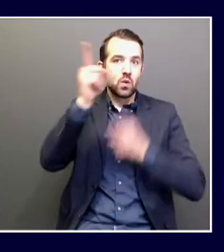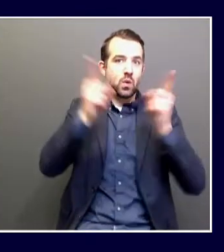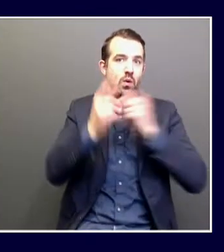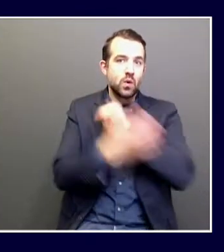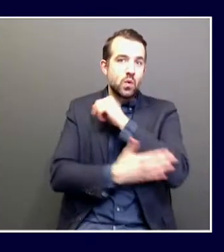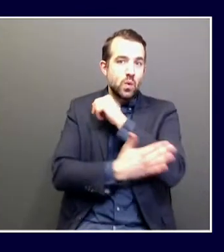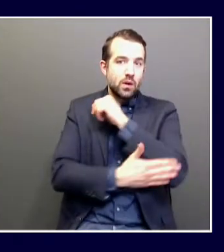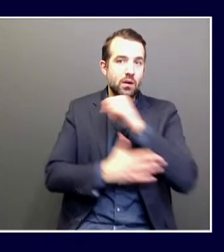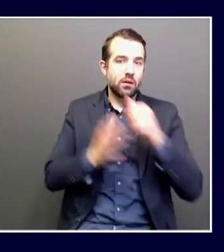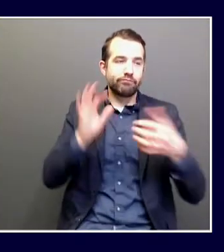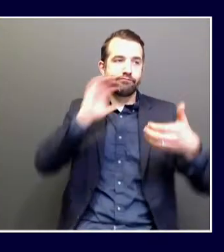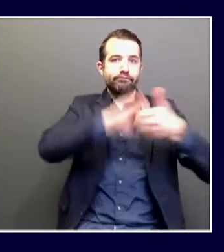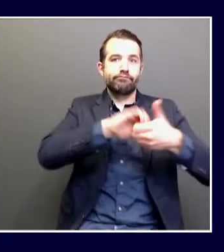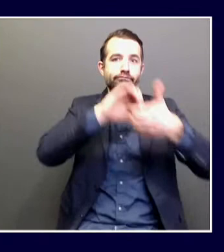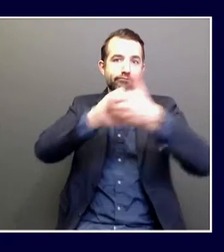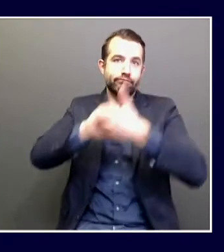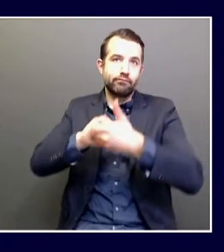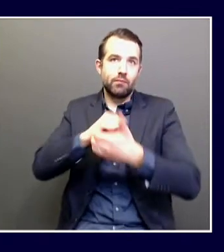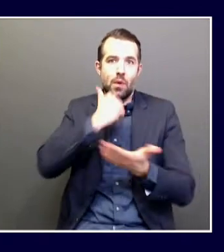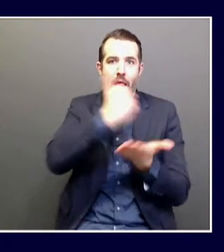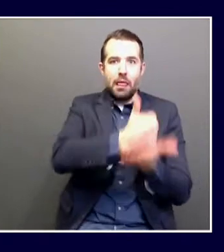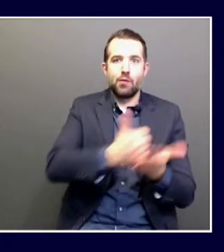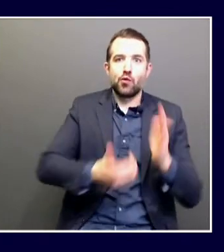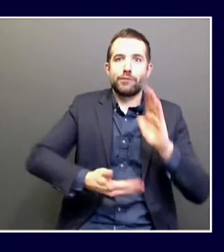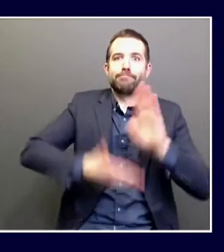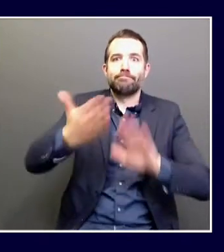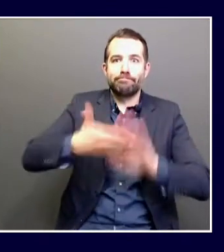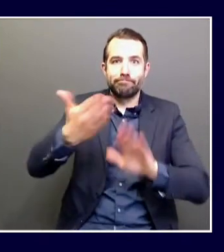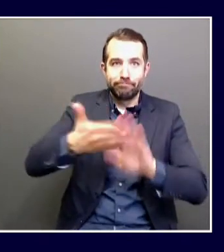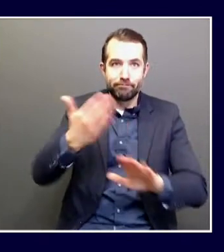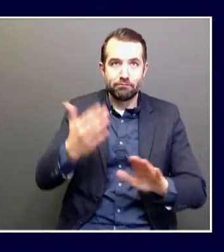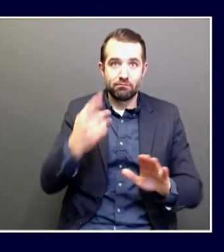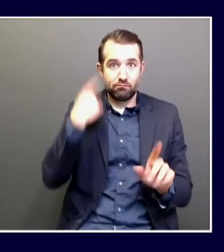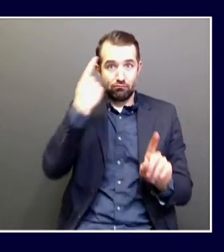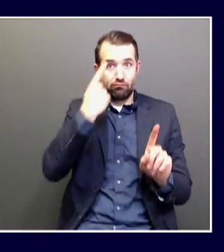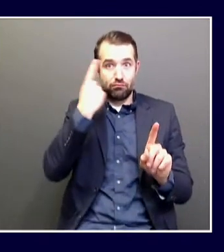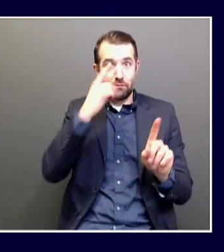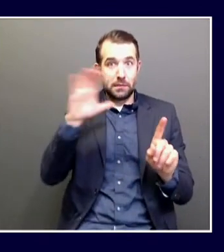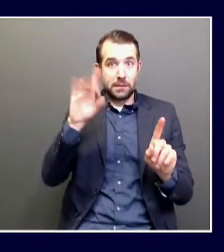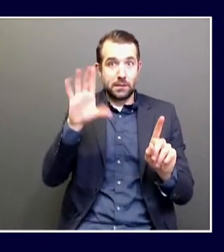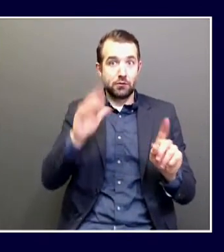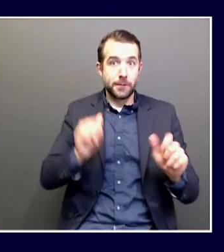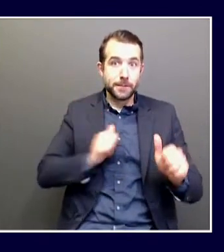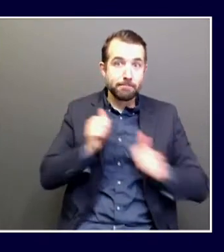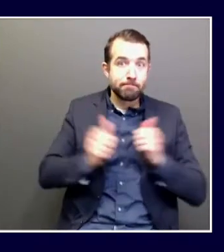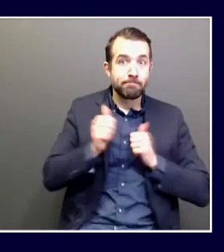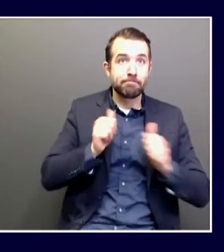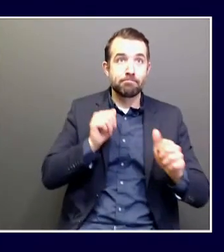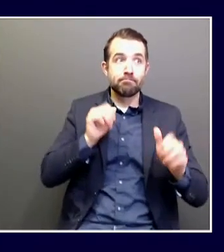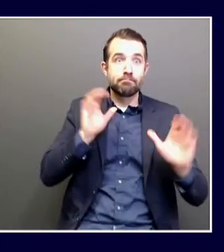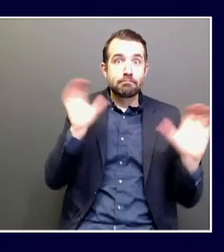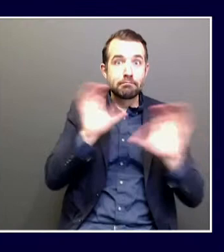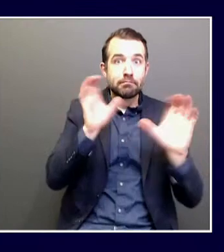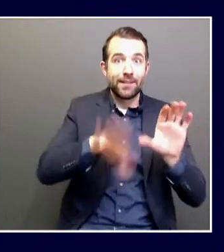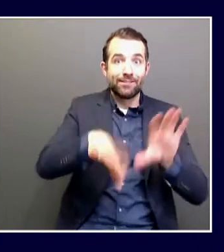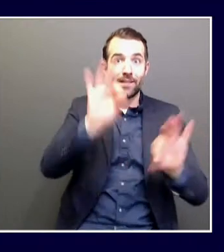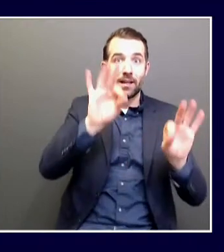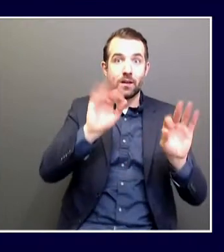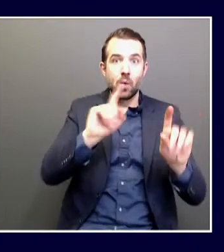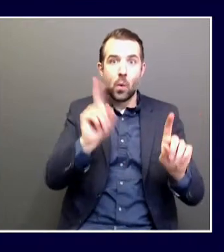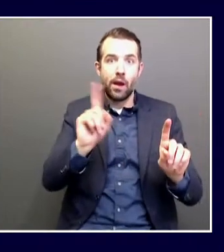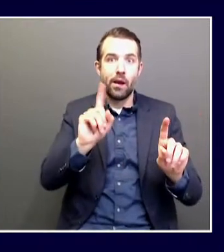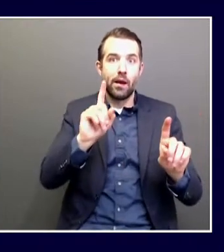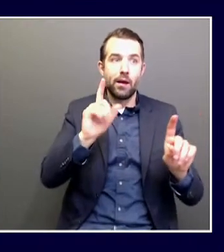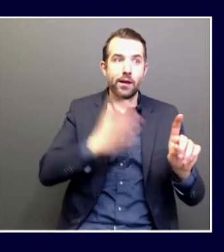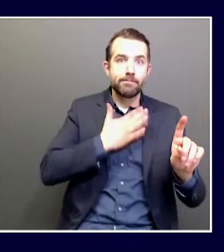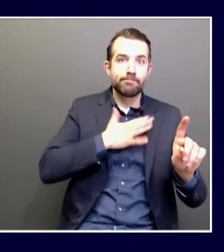thought, maybe it's already happening with the Maine CDC, to be proactive and try and find places to have these clinics in some of the farther reaching parts